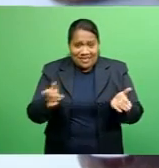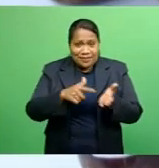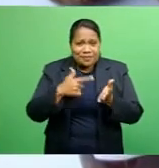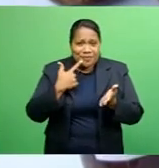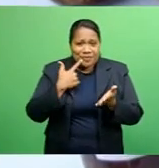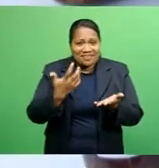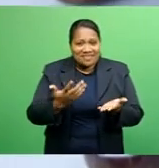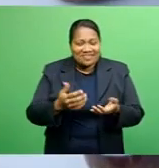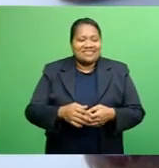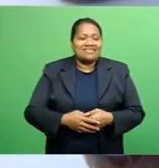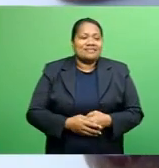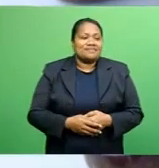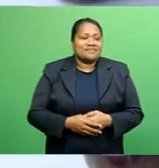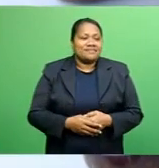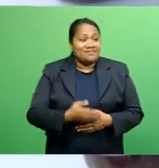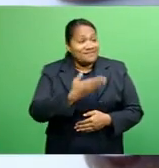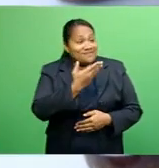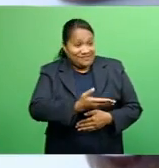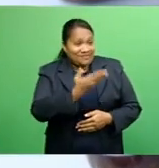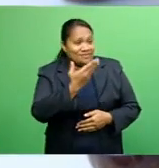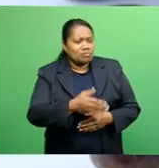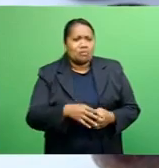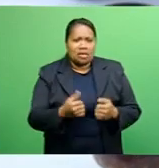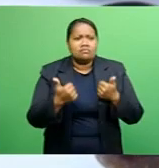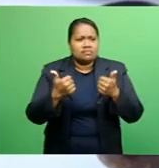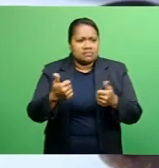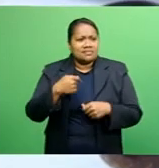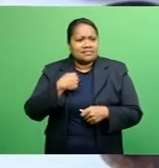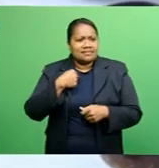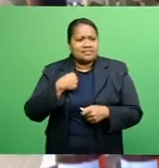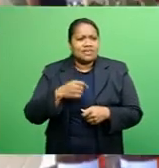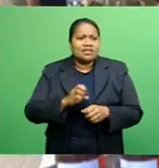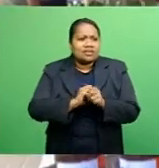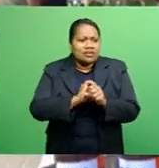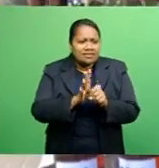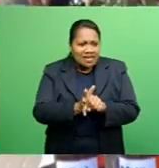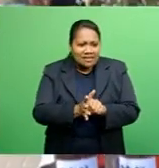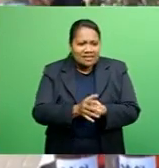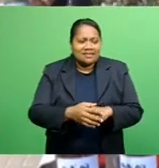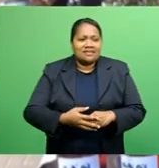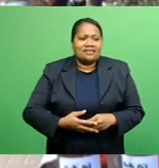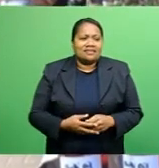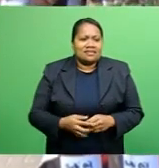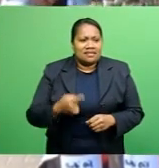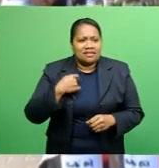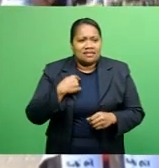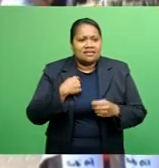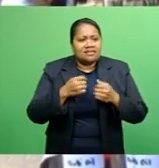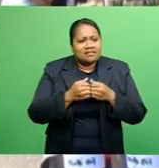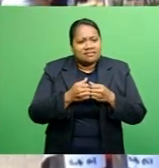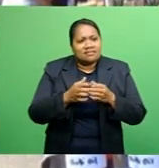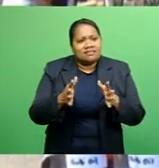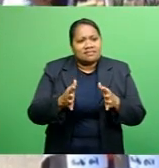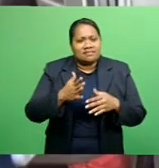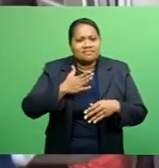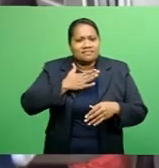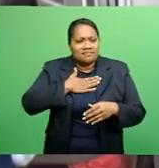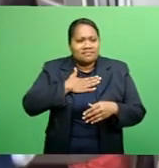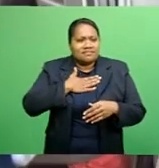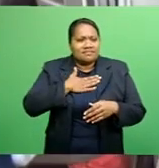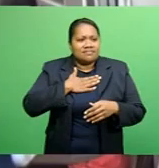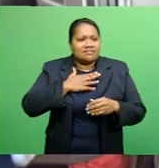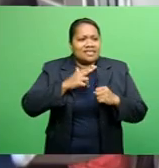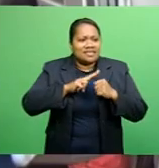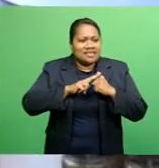dips. Yeah, so it was good for me during the COVID-19 beginning of my new step